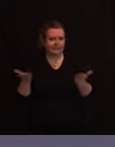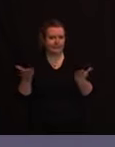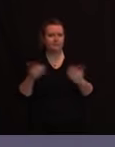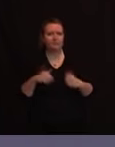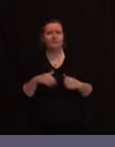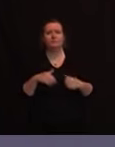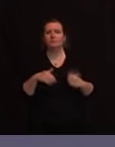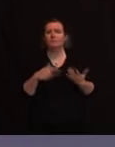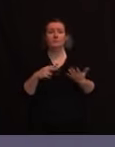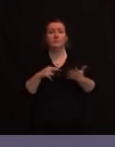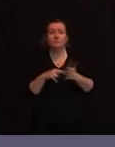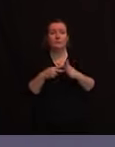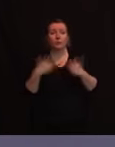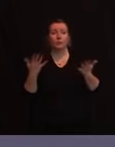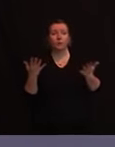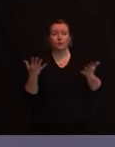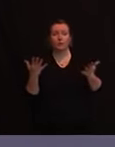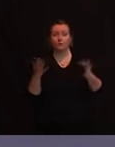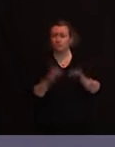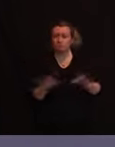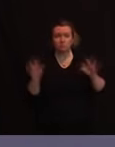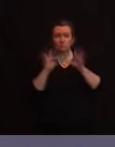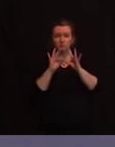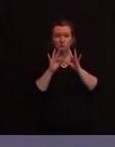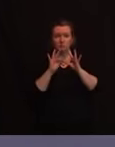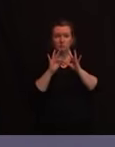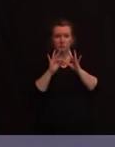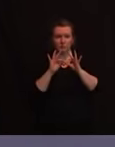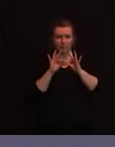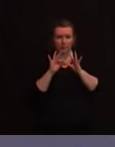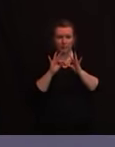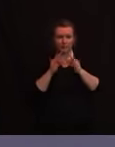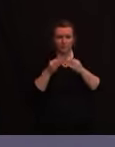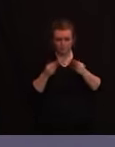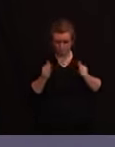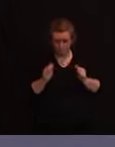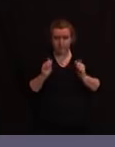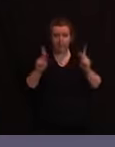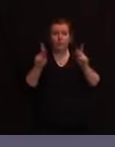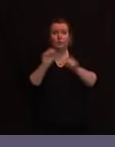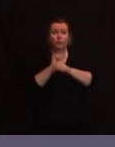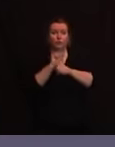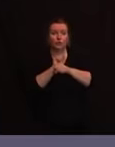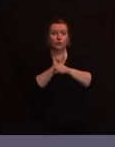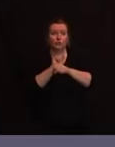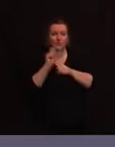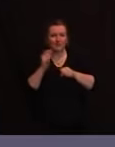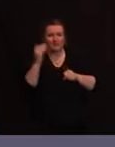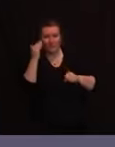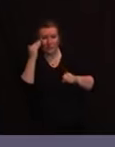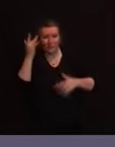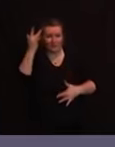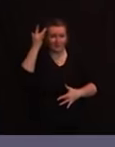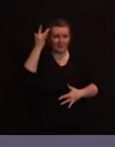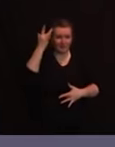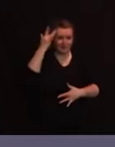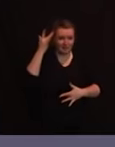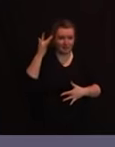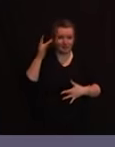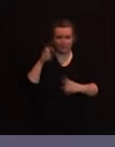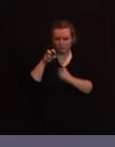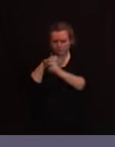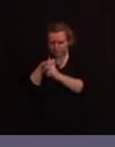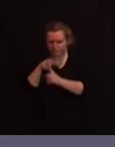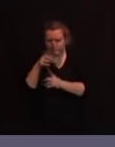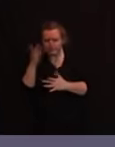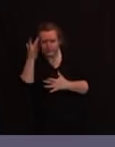contact trace. Once whenever it is, and please God, I hope it's sooner than later, once within the four walls of New Jersey, we bring this sucker to